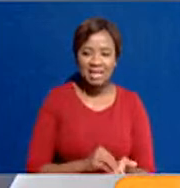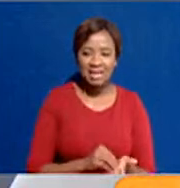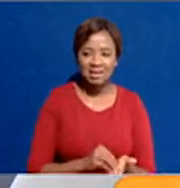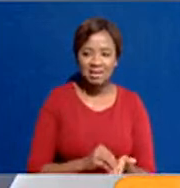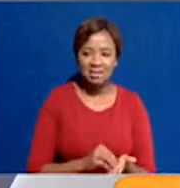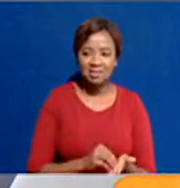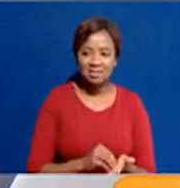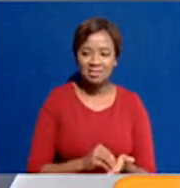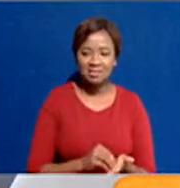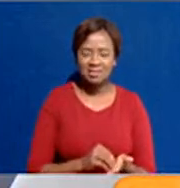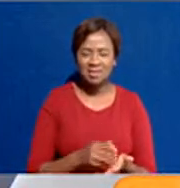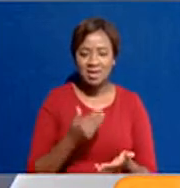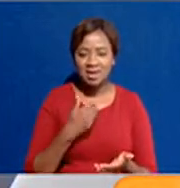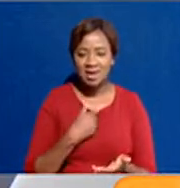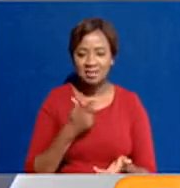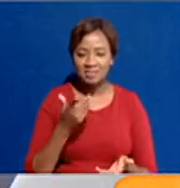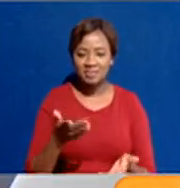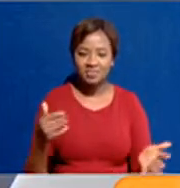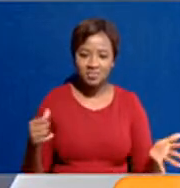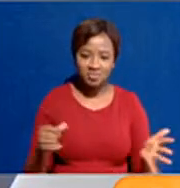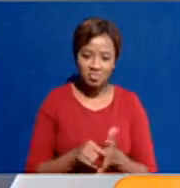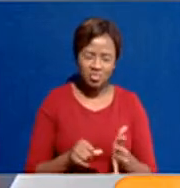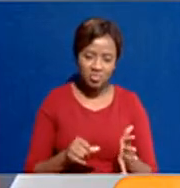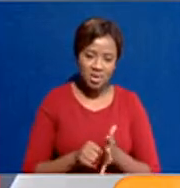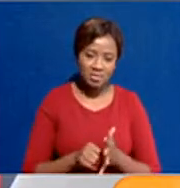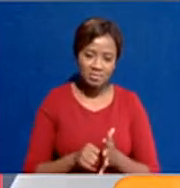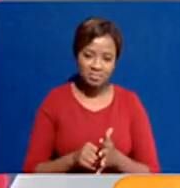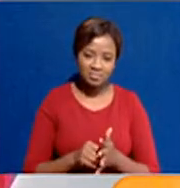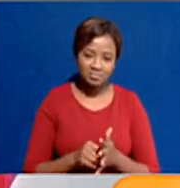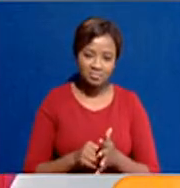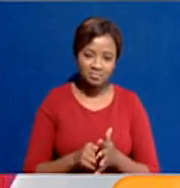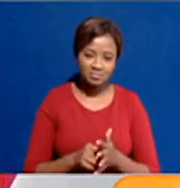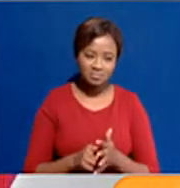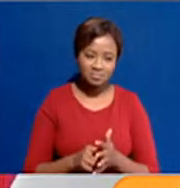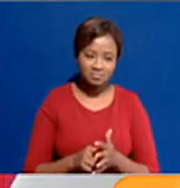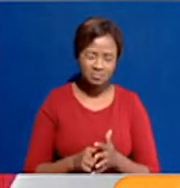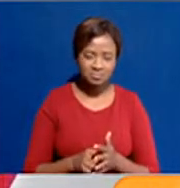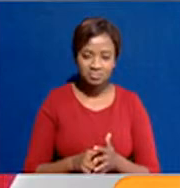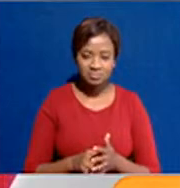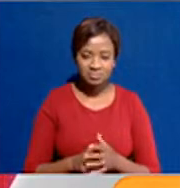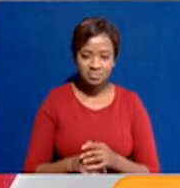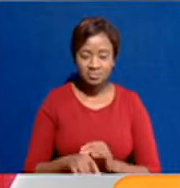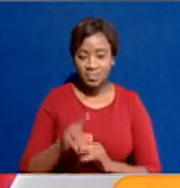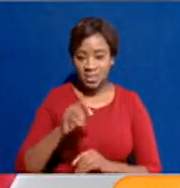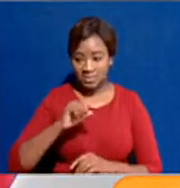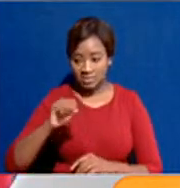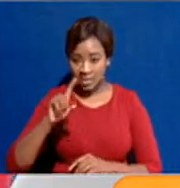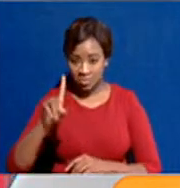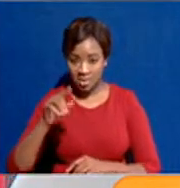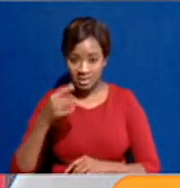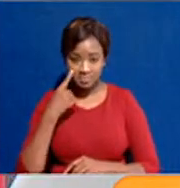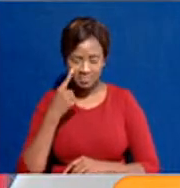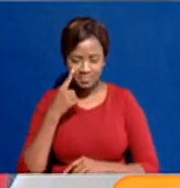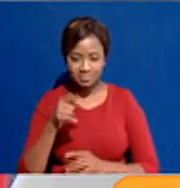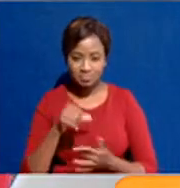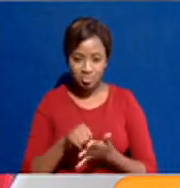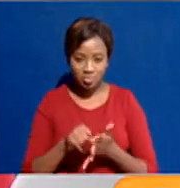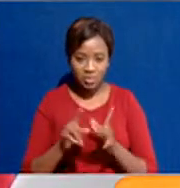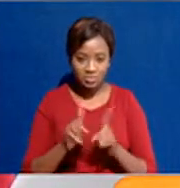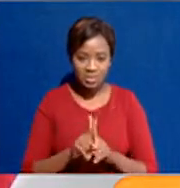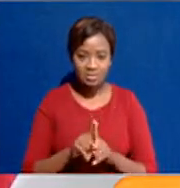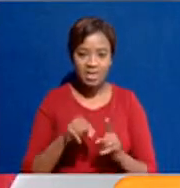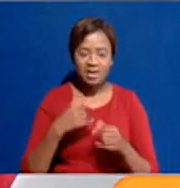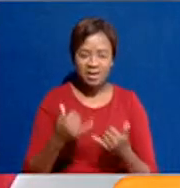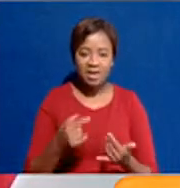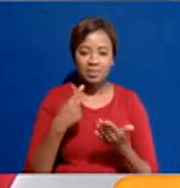with a stalemate of sorts. At least one side sees it as a stalemate. Asking for talks. And indeed,